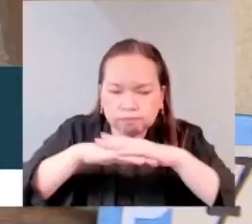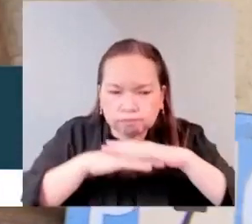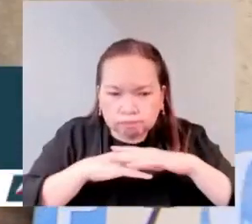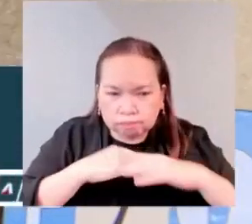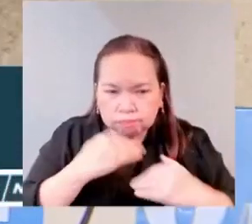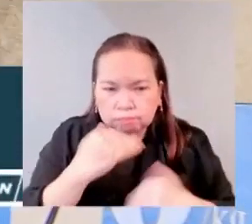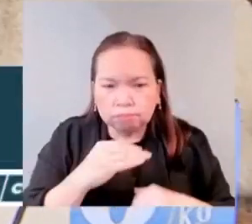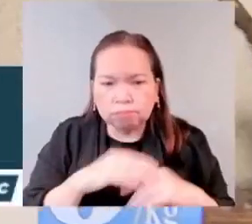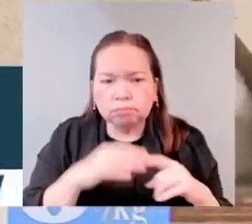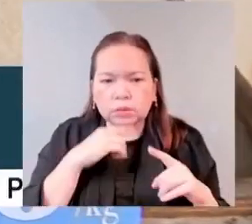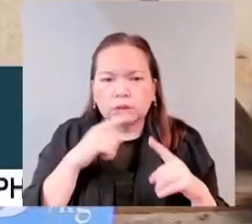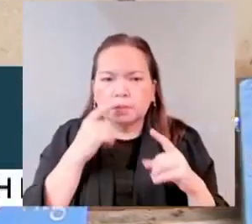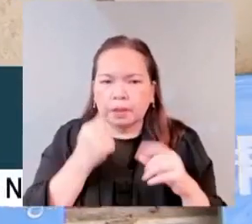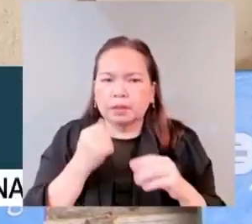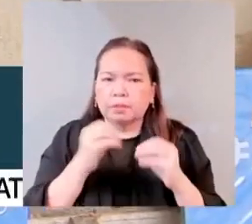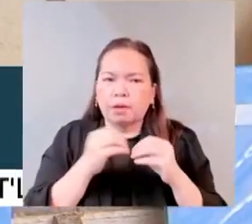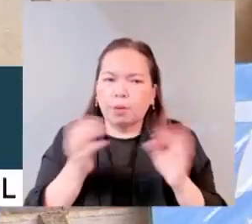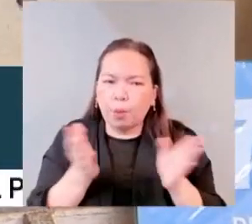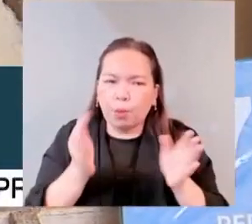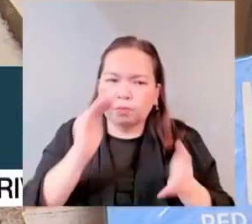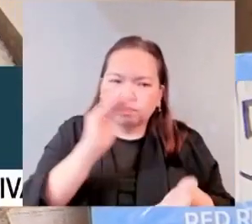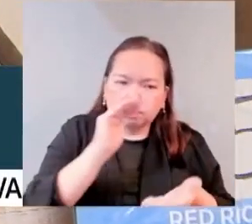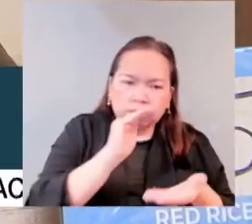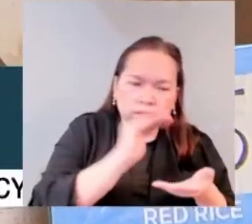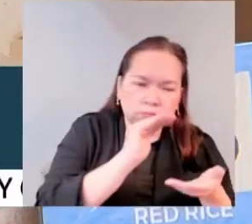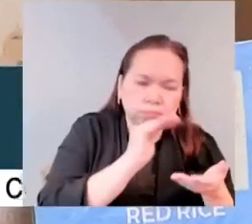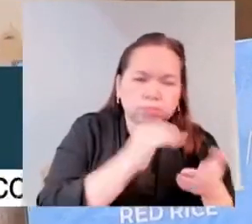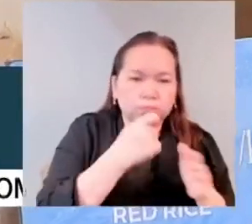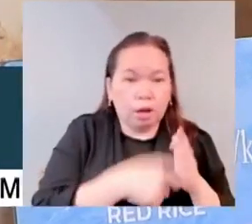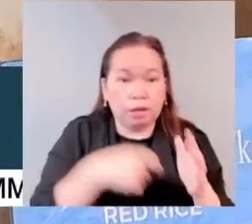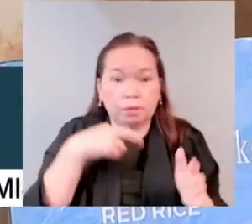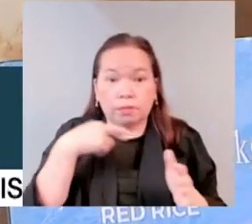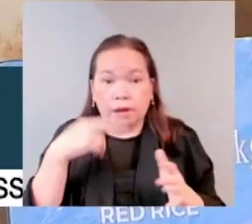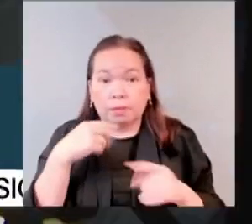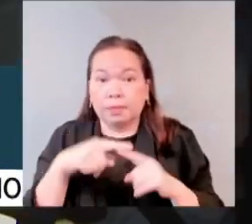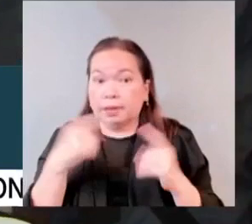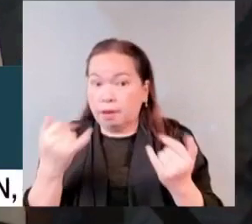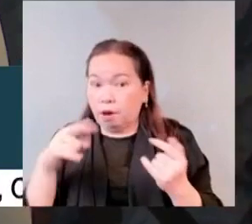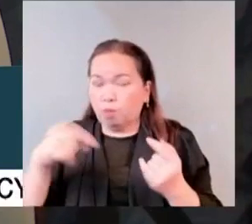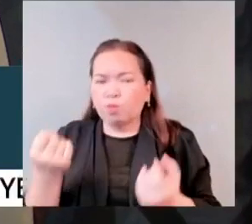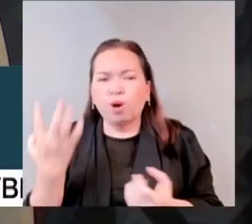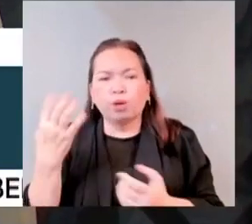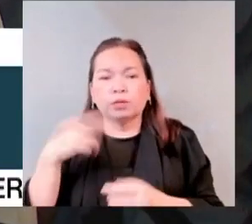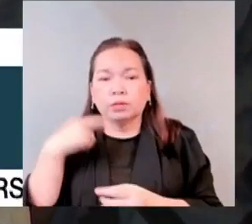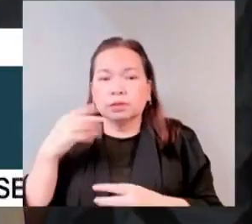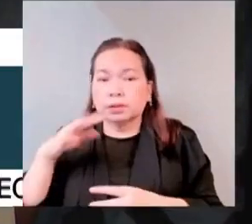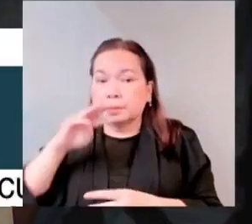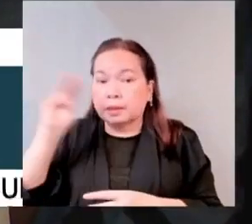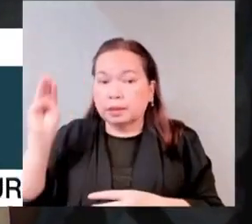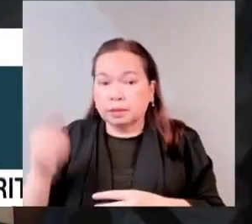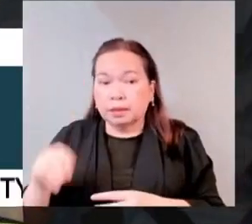in Manila ranges from 40 to 62 pesos per kilo in wet markets. I am for